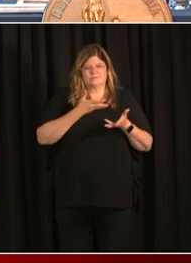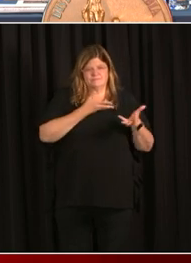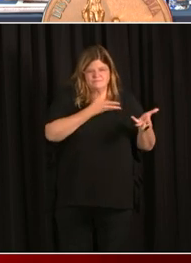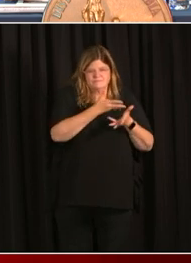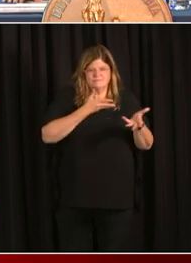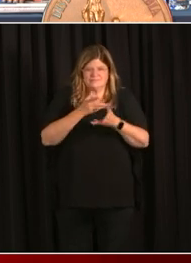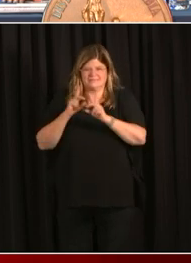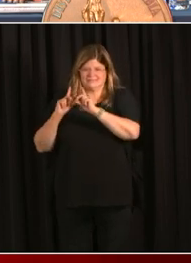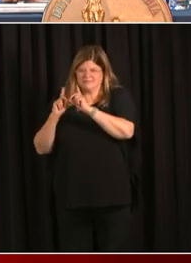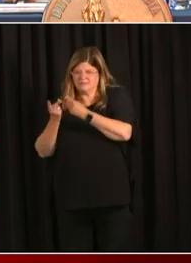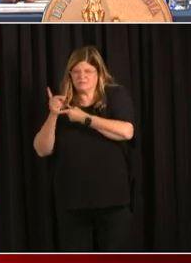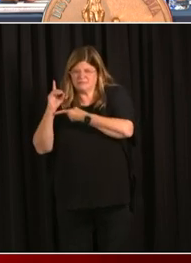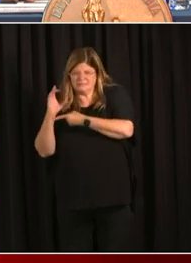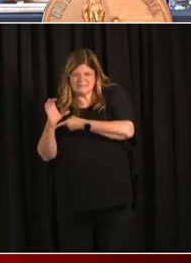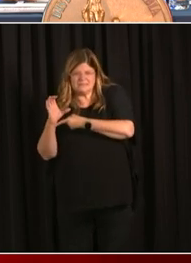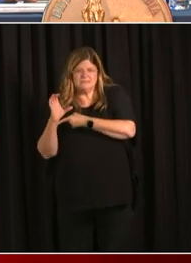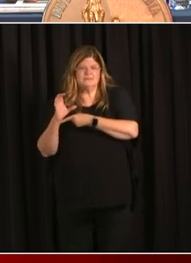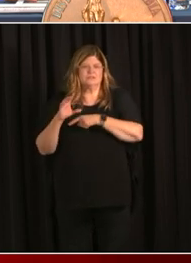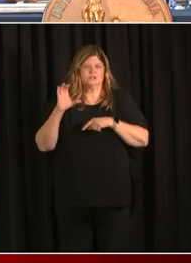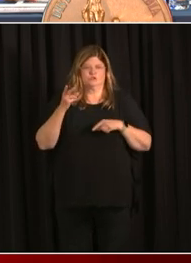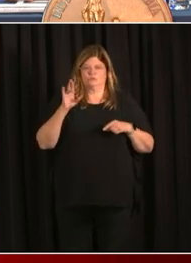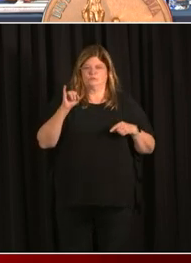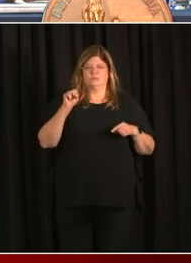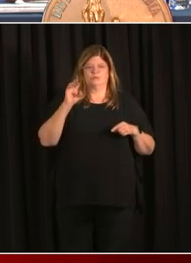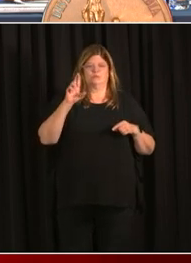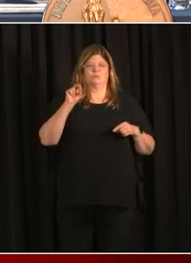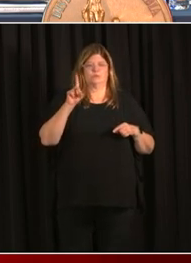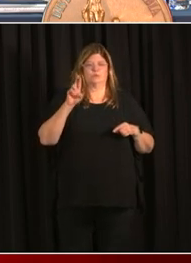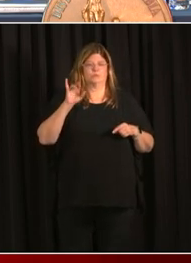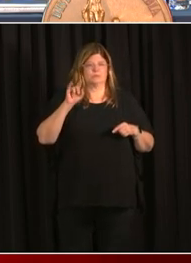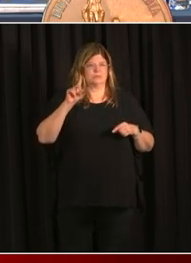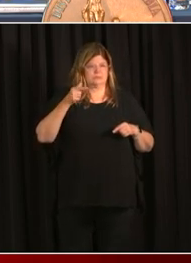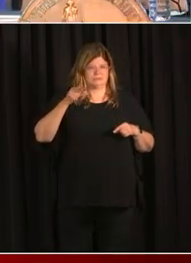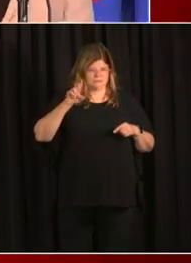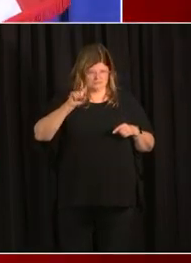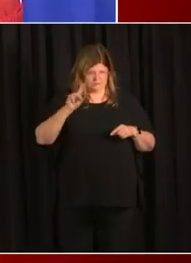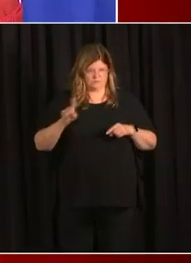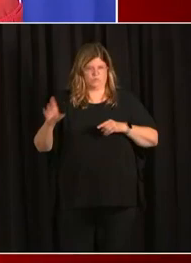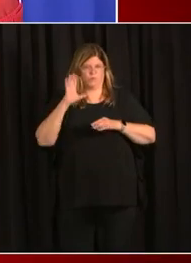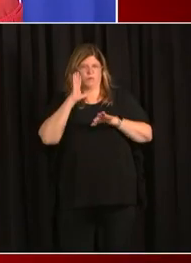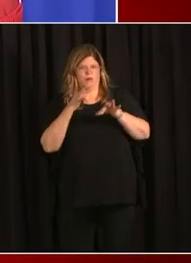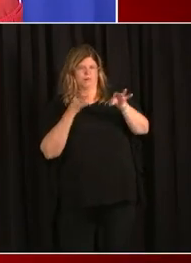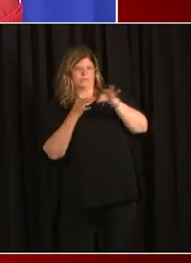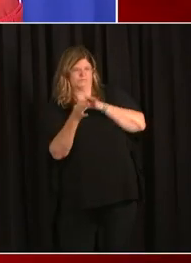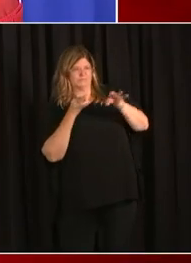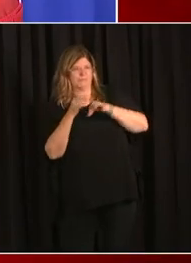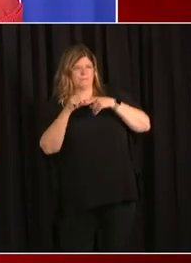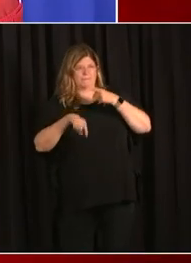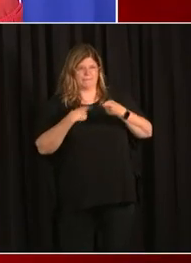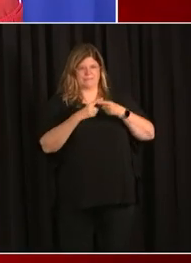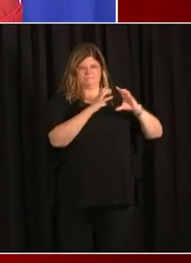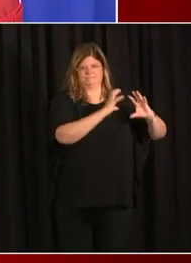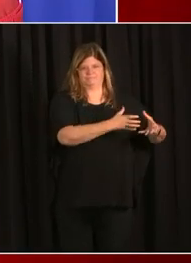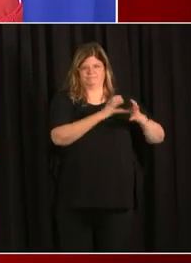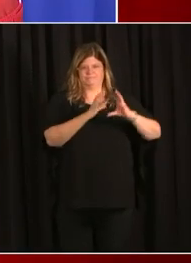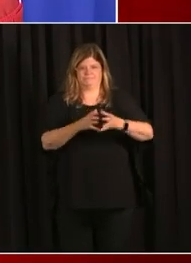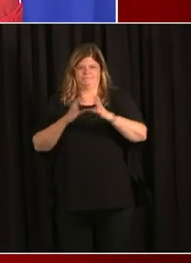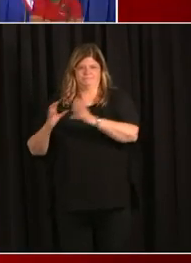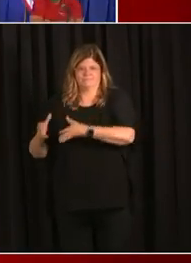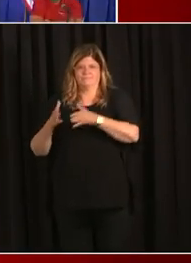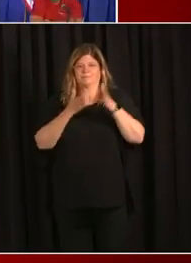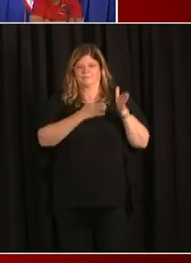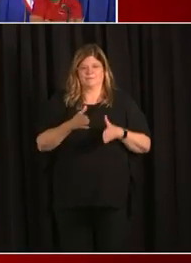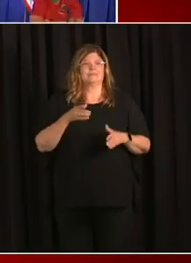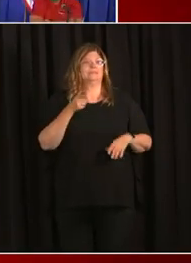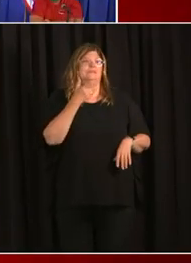Homeland Security, Chris Rodriguez, to walk you through those pillars. Thank you, Madam Mayor. And I